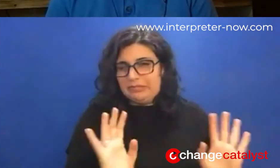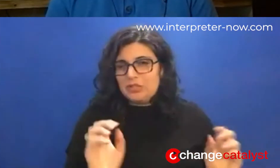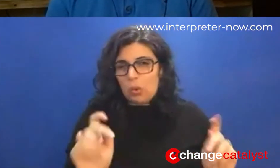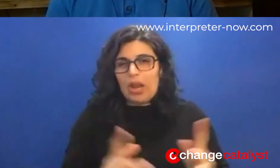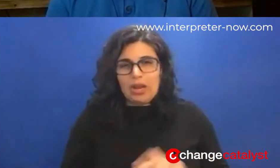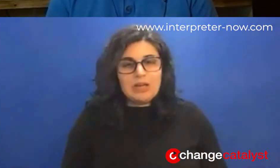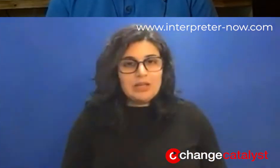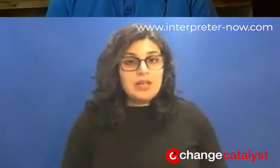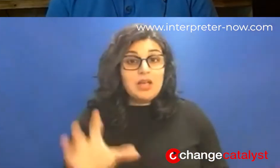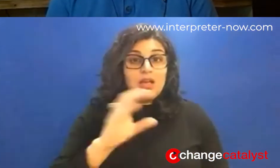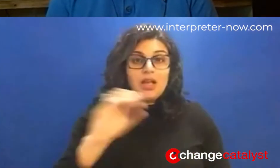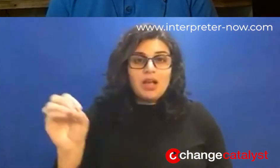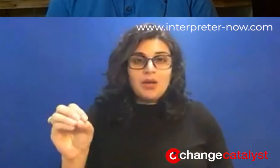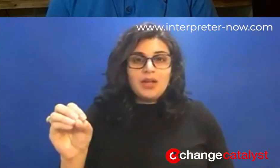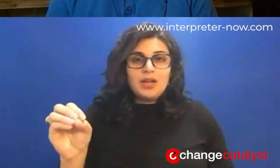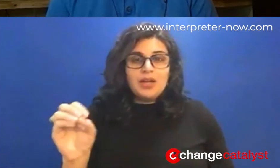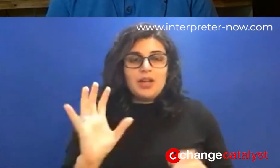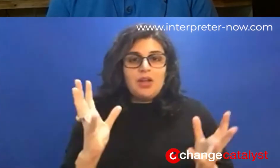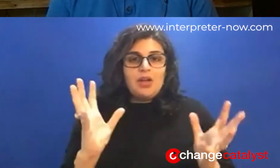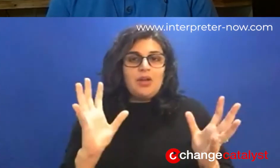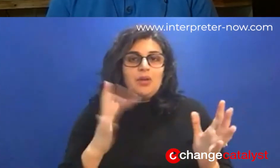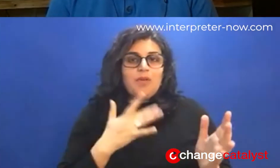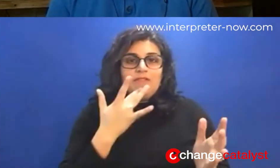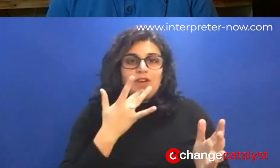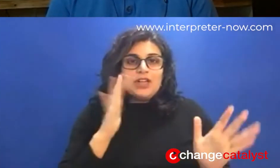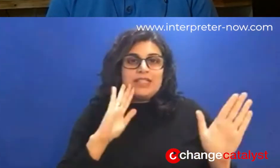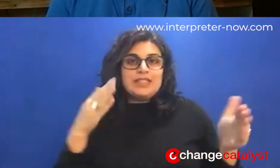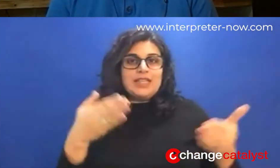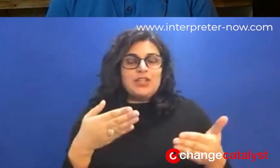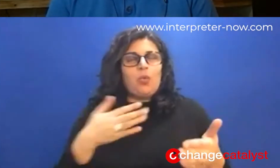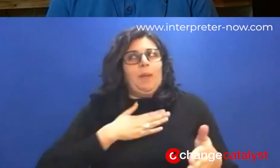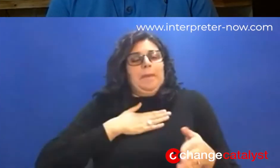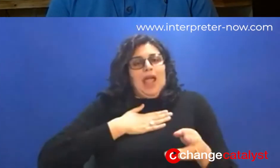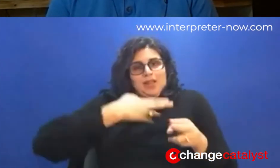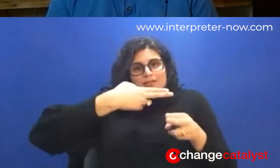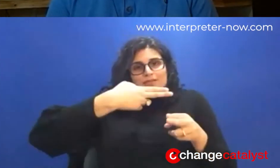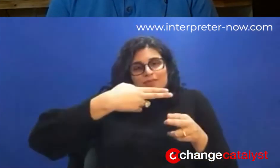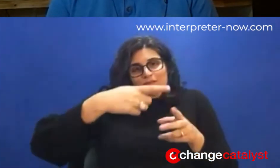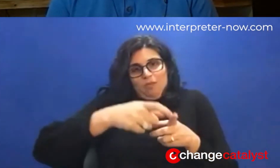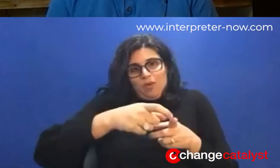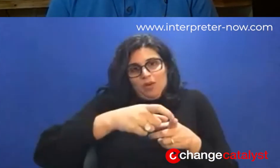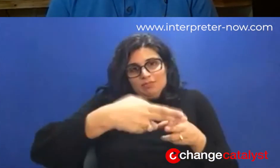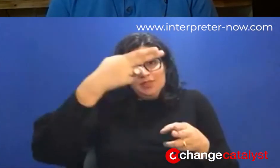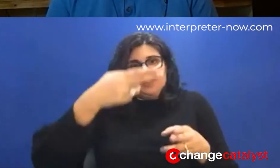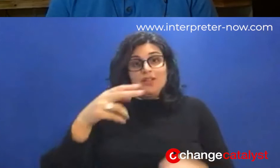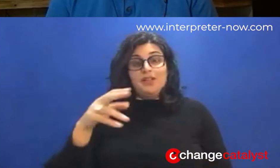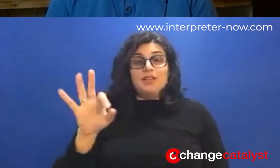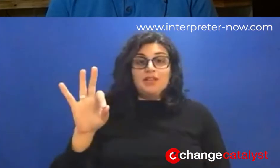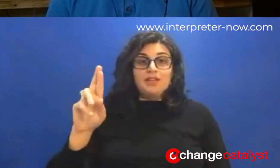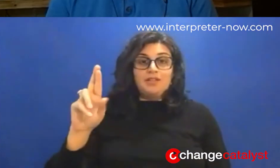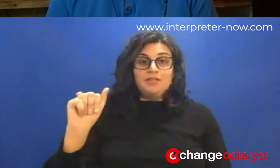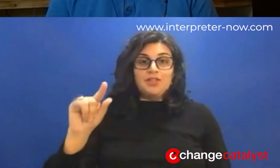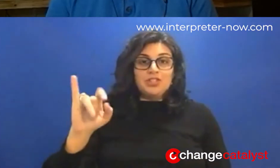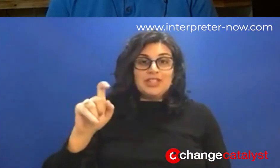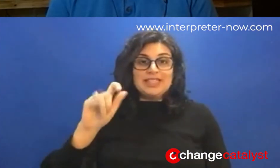companies who like to center what I call is the fragility that's sitting in